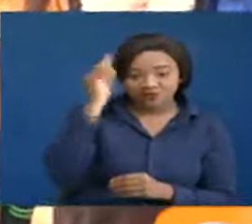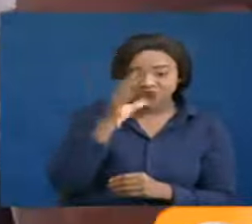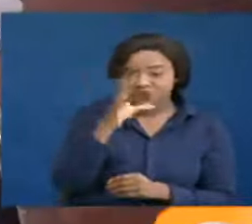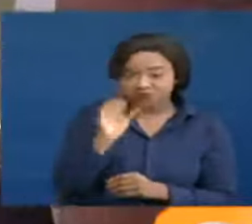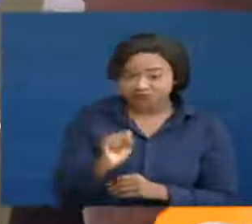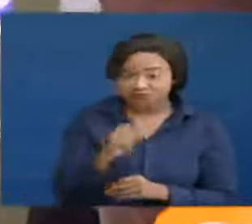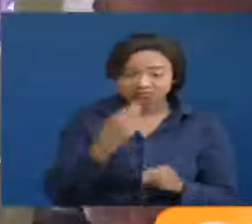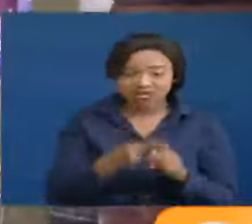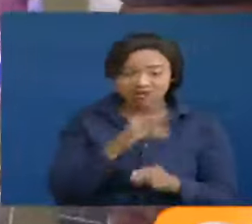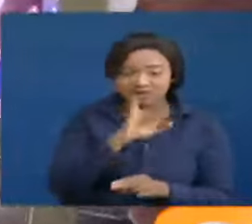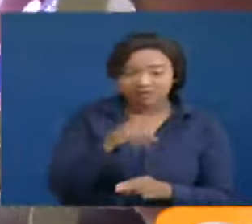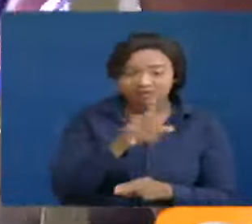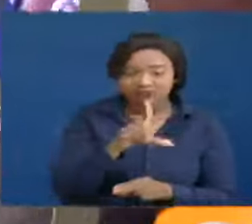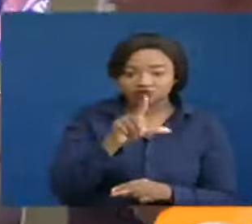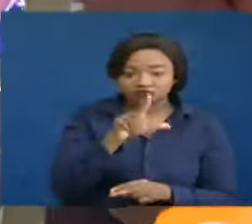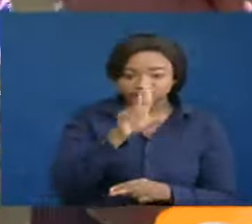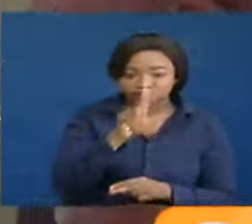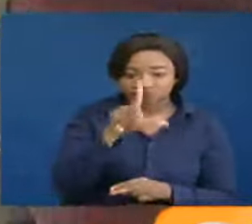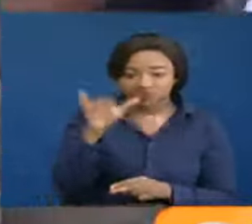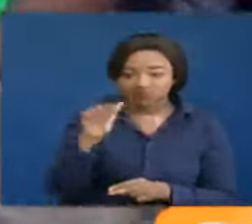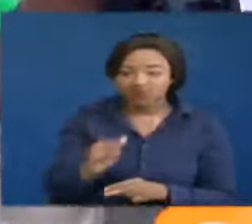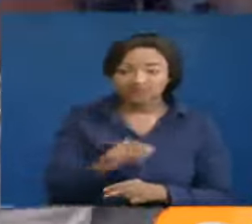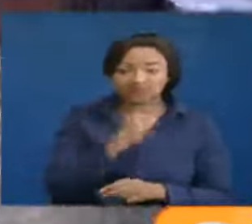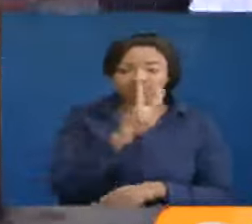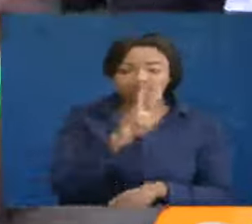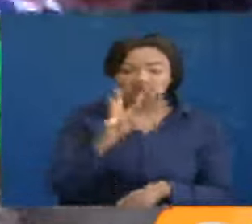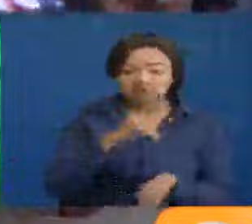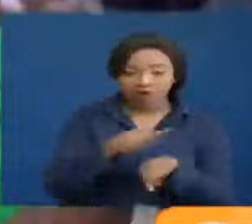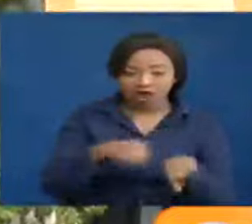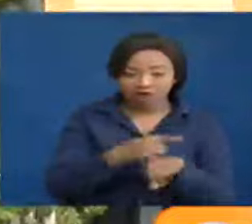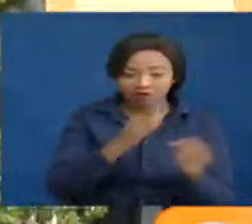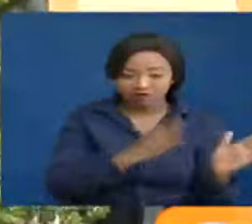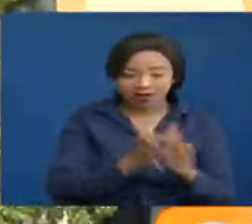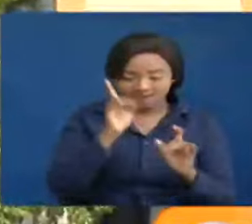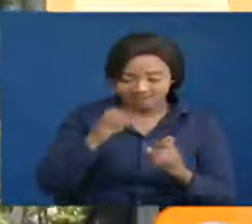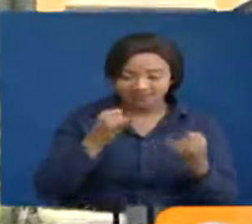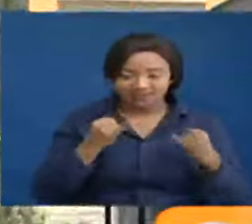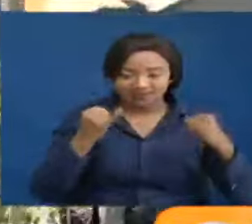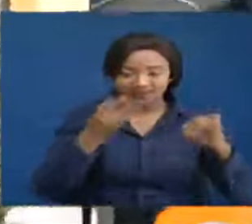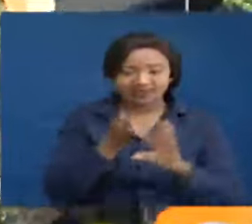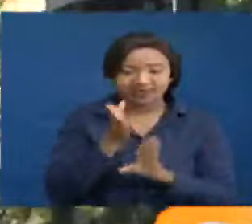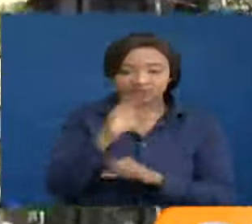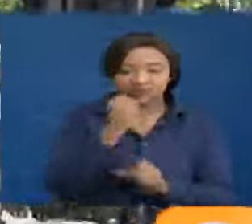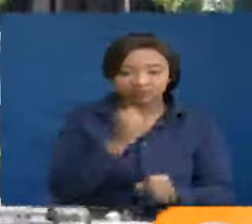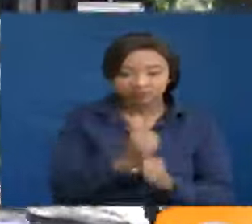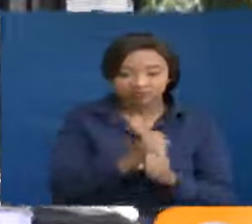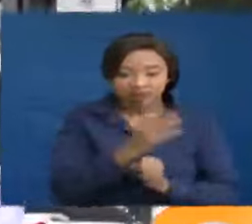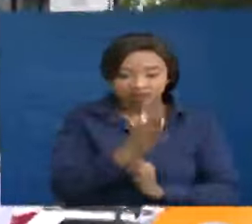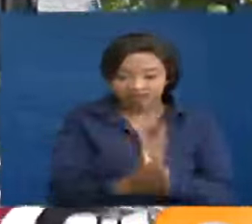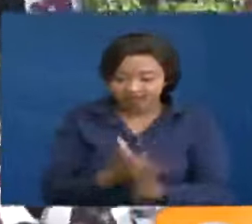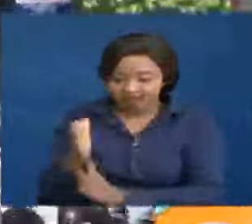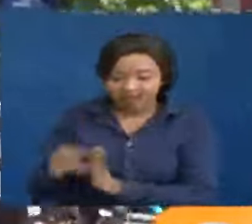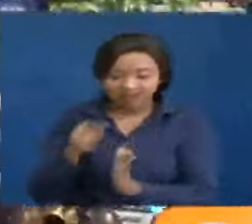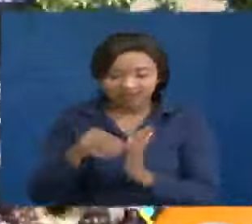Migos a 24-hour ultimatum to fully implement the return-to-work formula as contained in